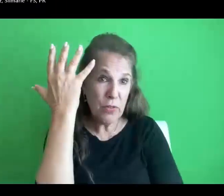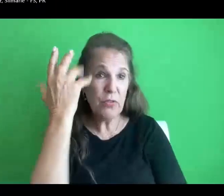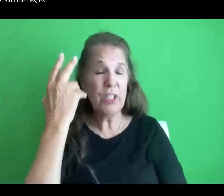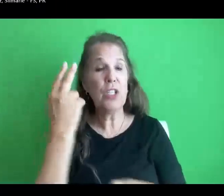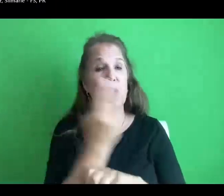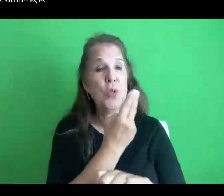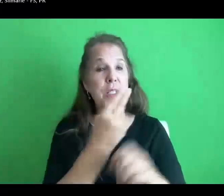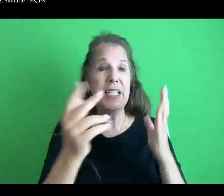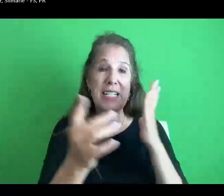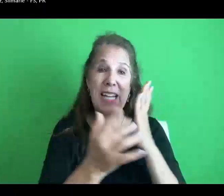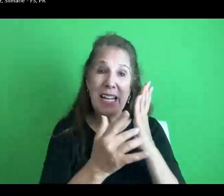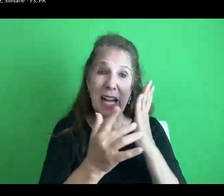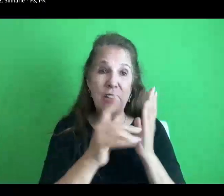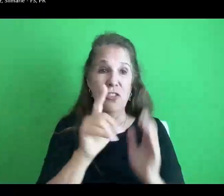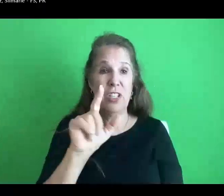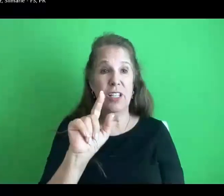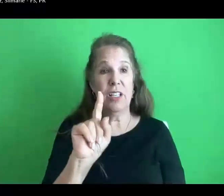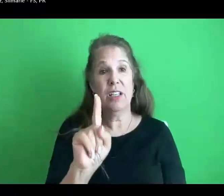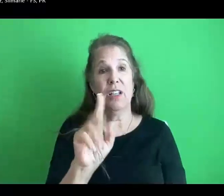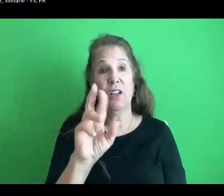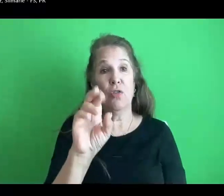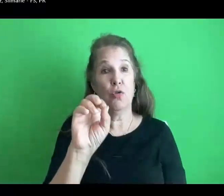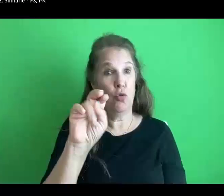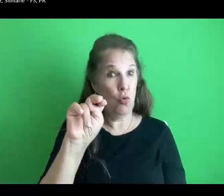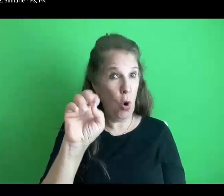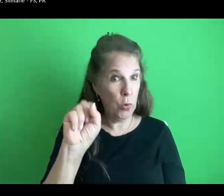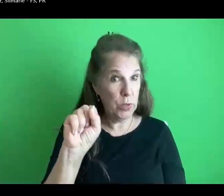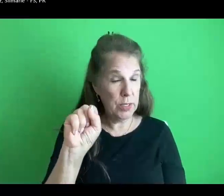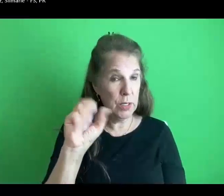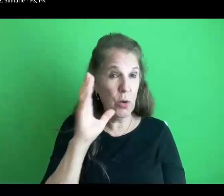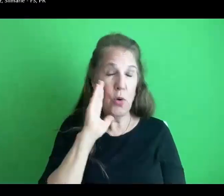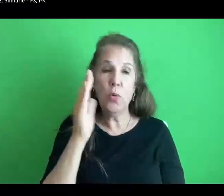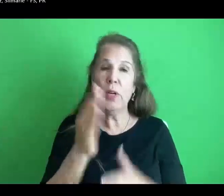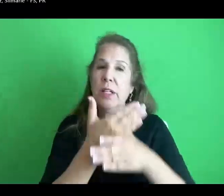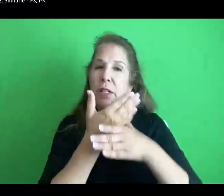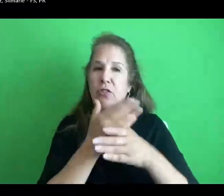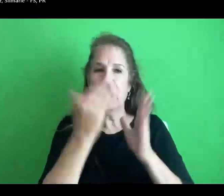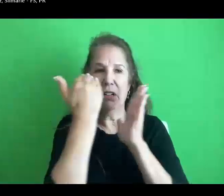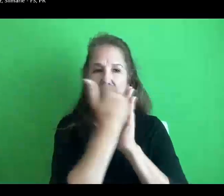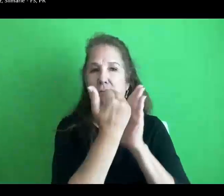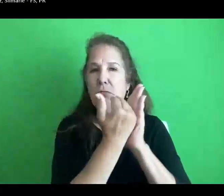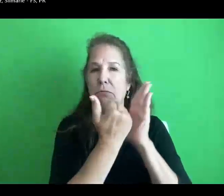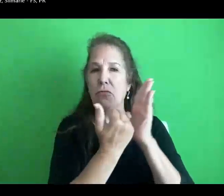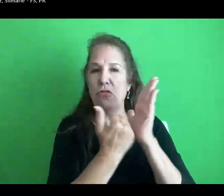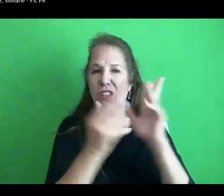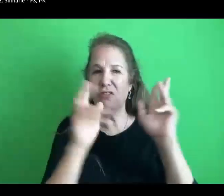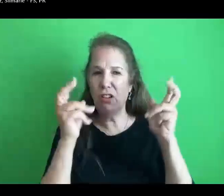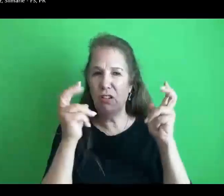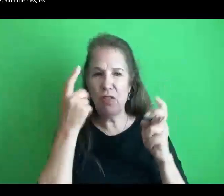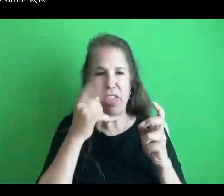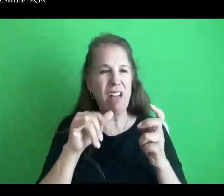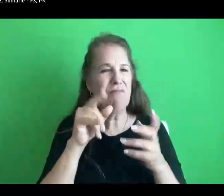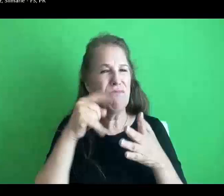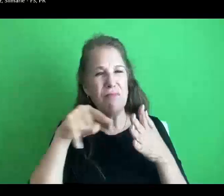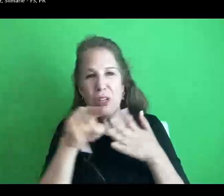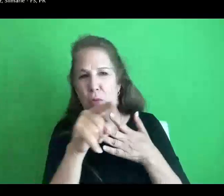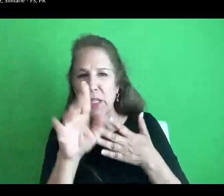and drones. And we'll share an agenda for that in the upcoming week or